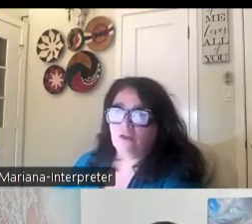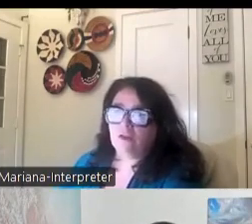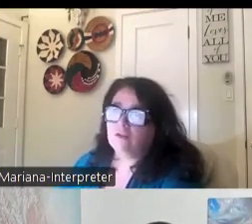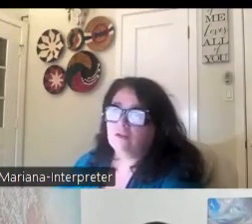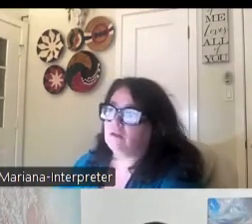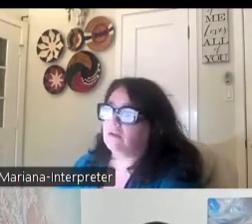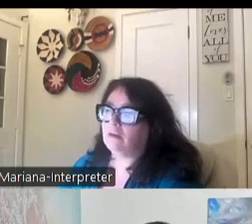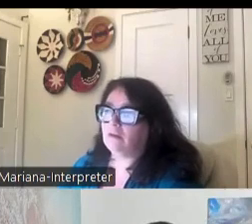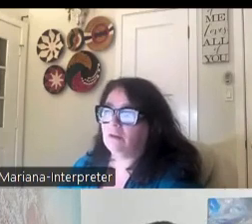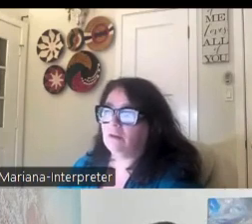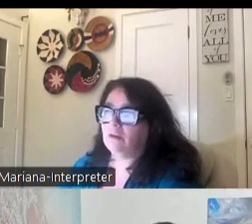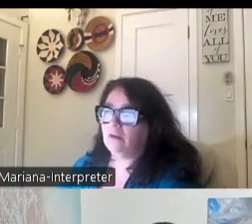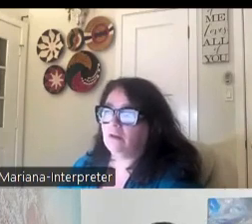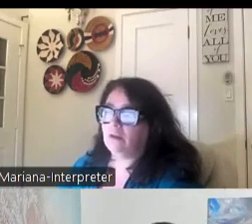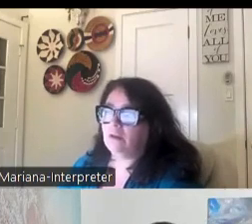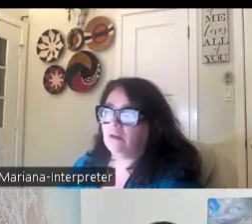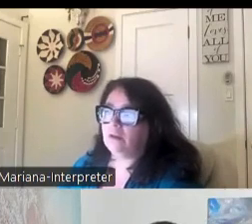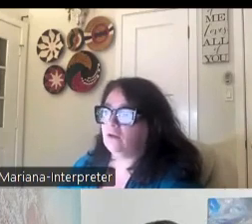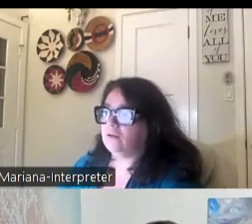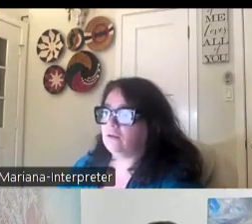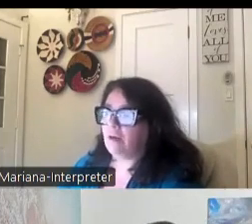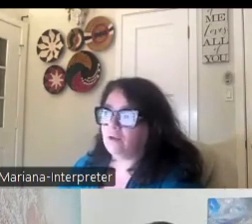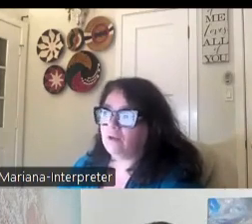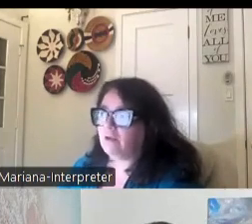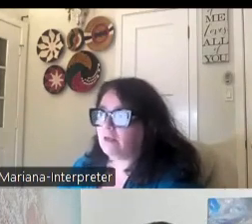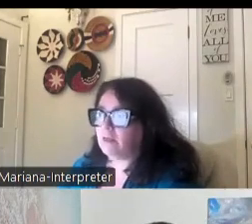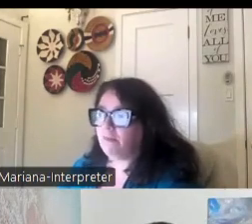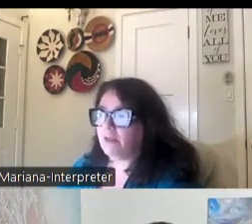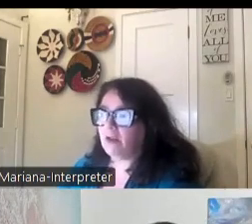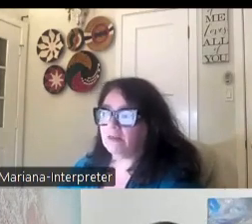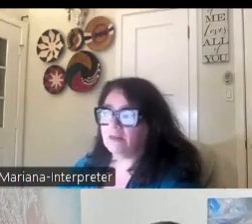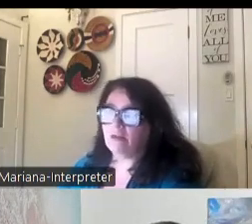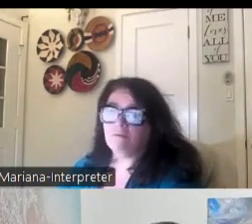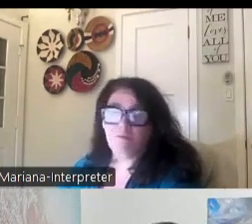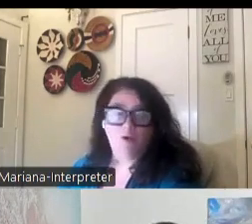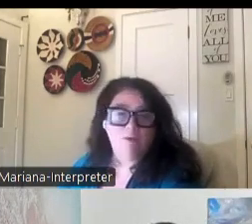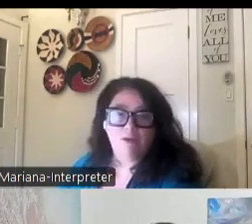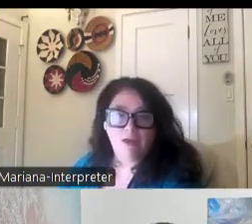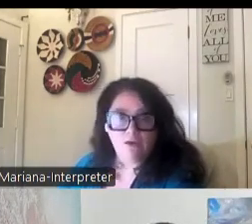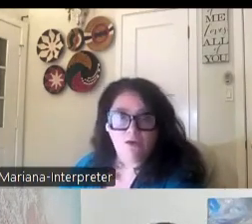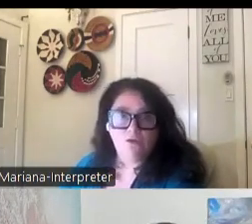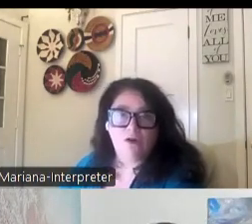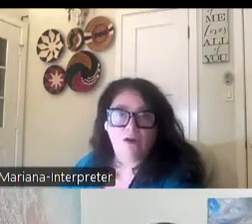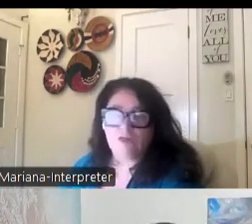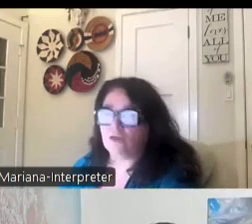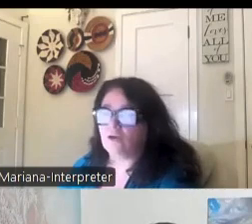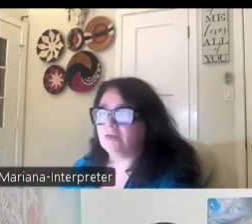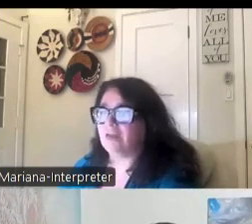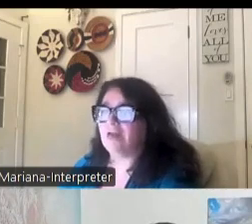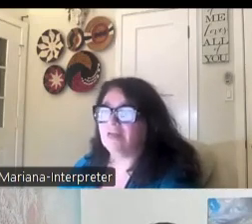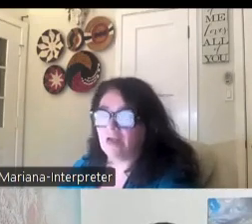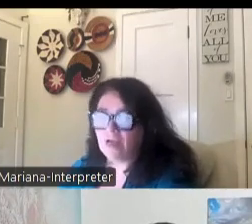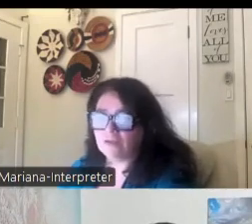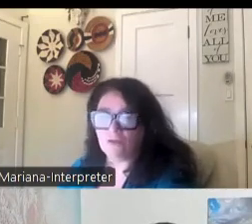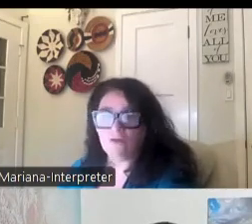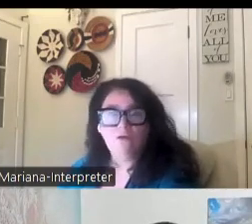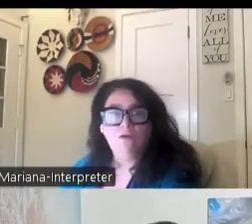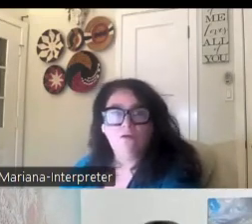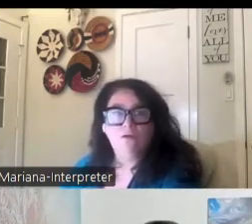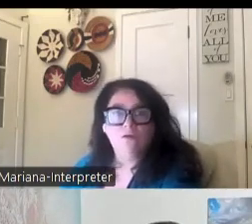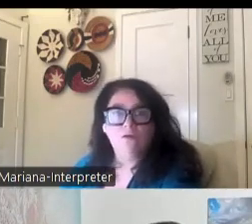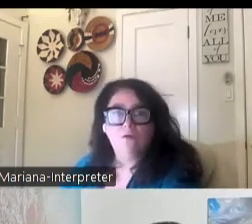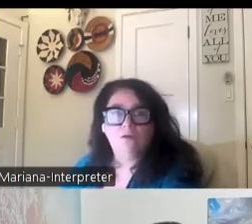slight decrease, although these changes are still expected to be small relative to the whiplash changes that are more prominent.